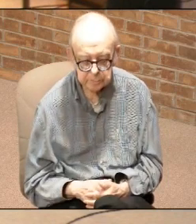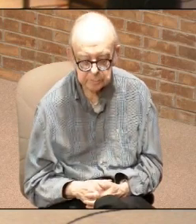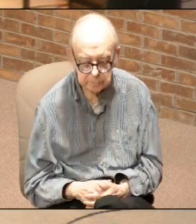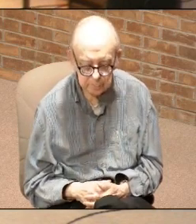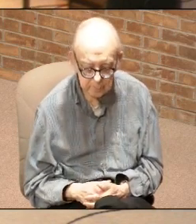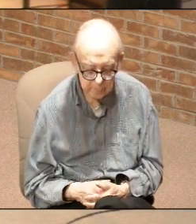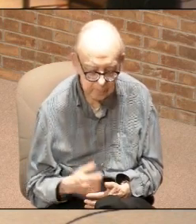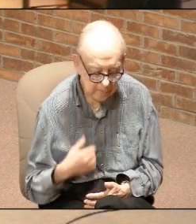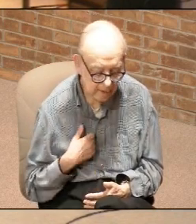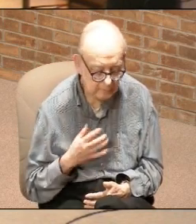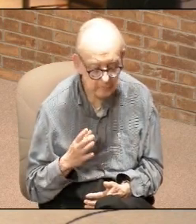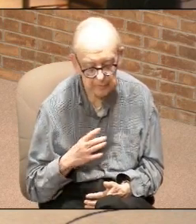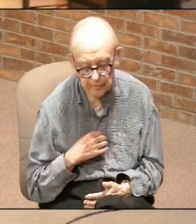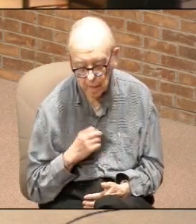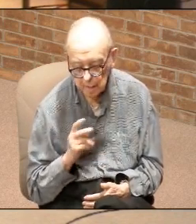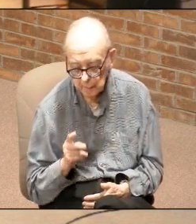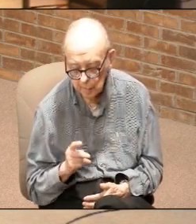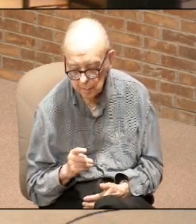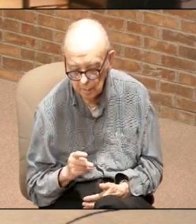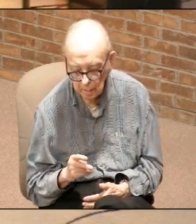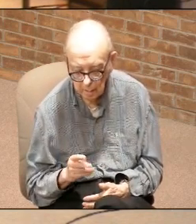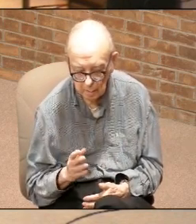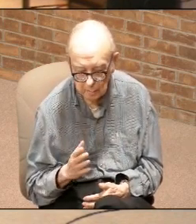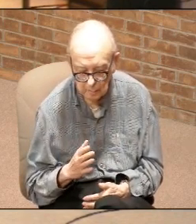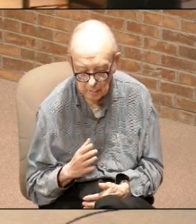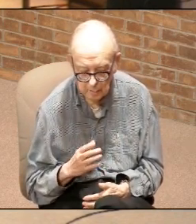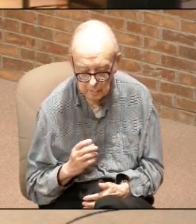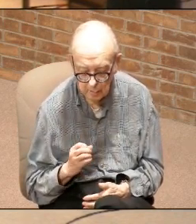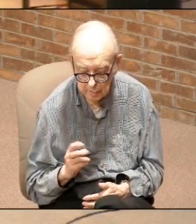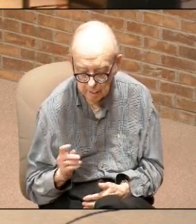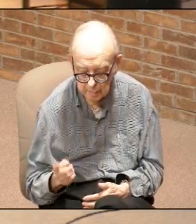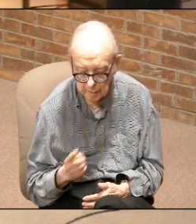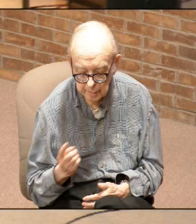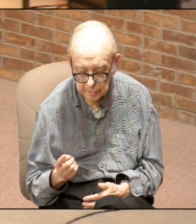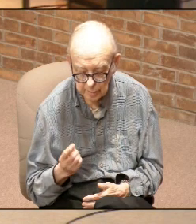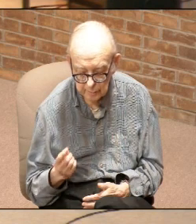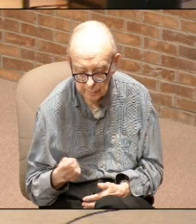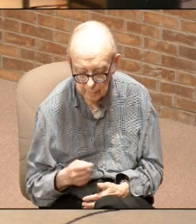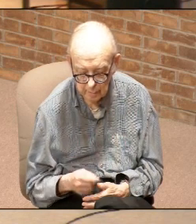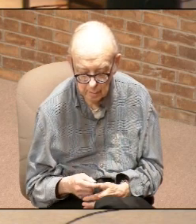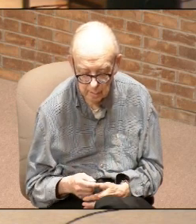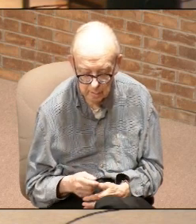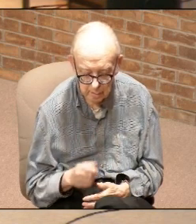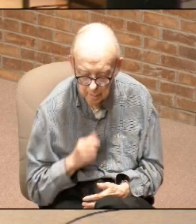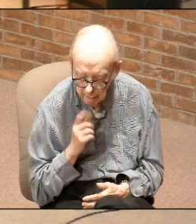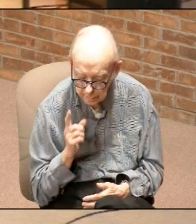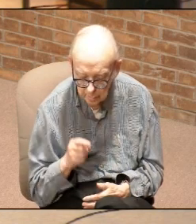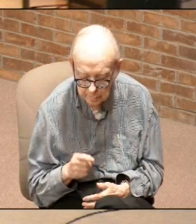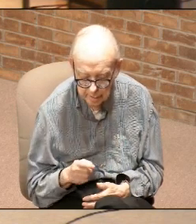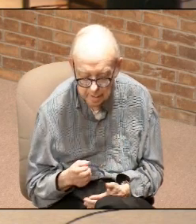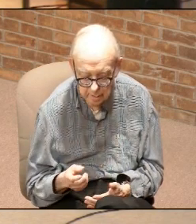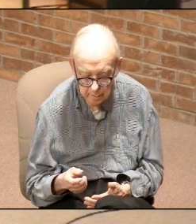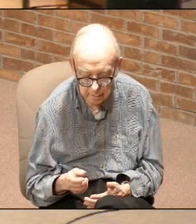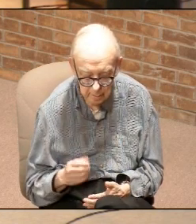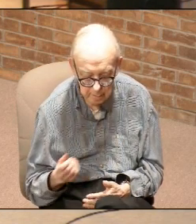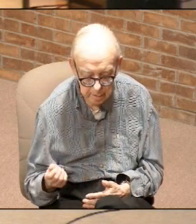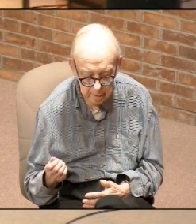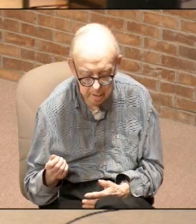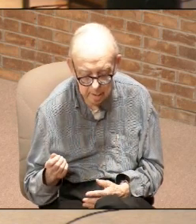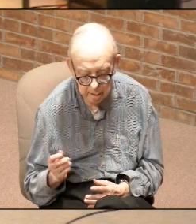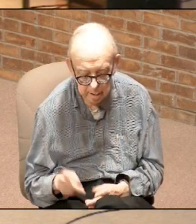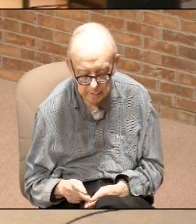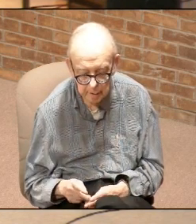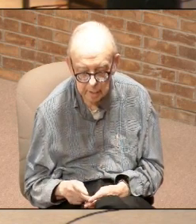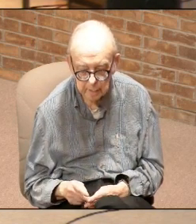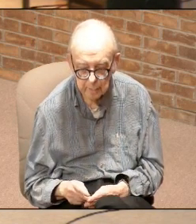i'm okay by myself i don't need anybody else